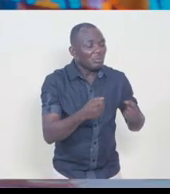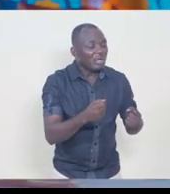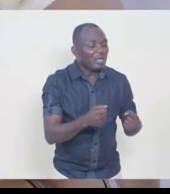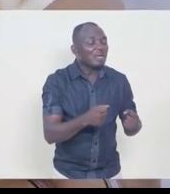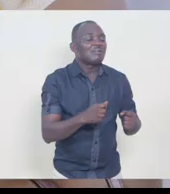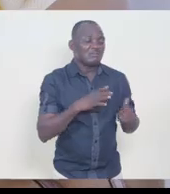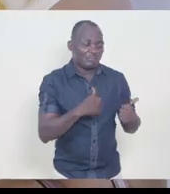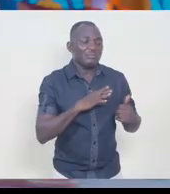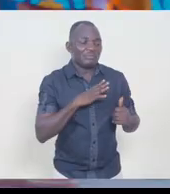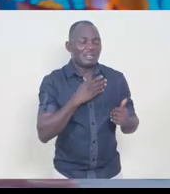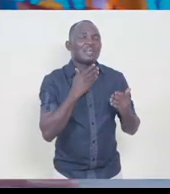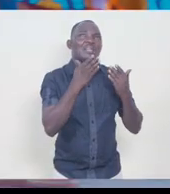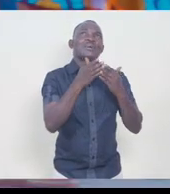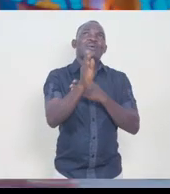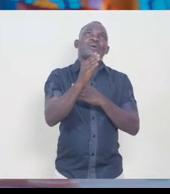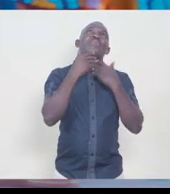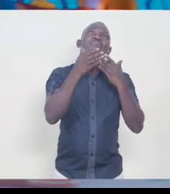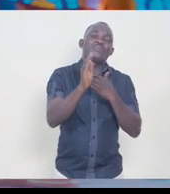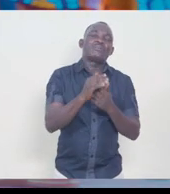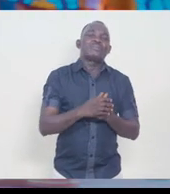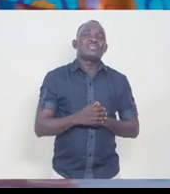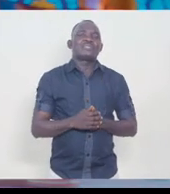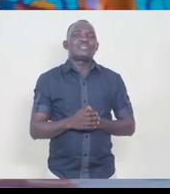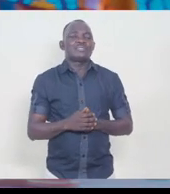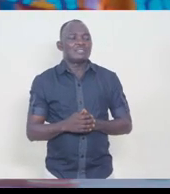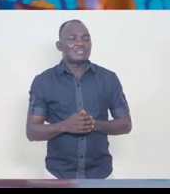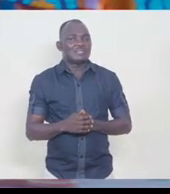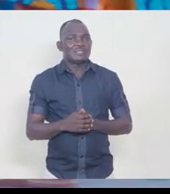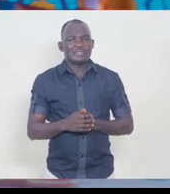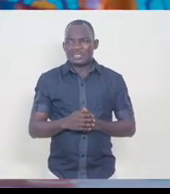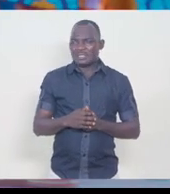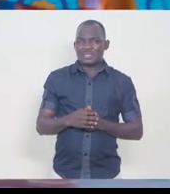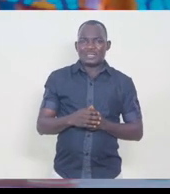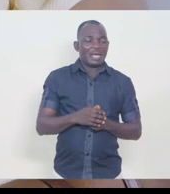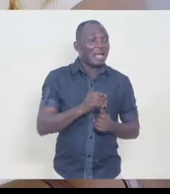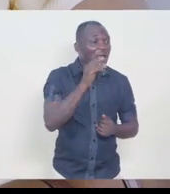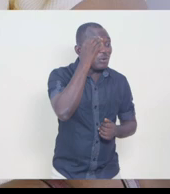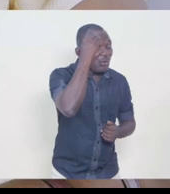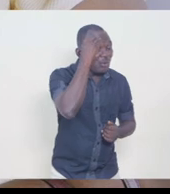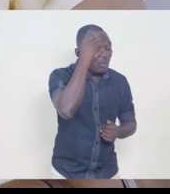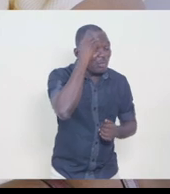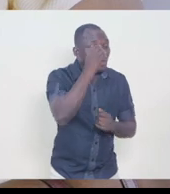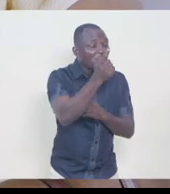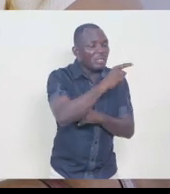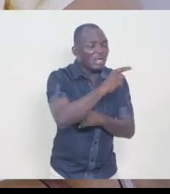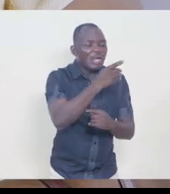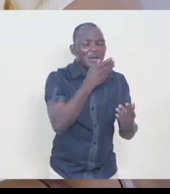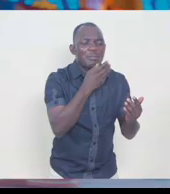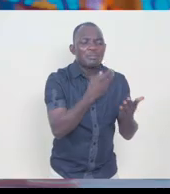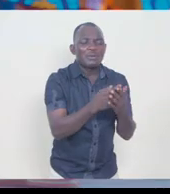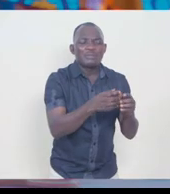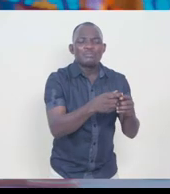I'm fine. Oh, thank you. Thank God. Guess what? Mm-hmm. We made good money today. Eh,